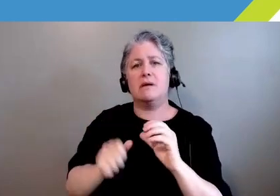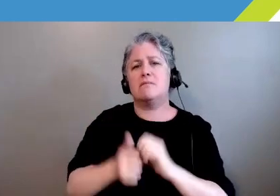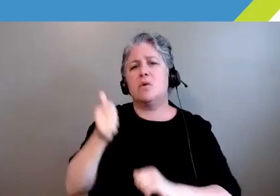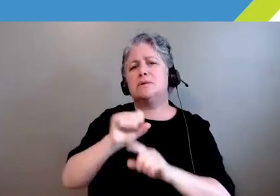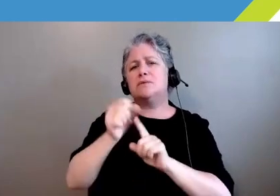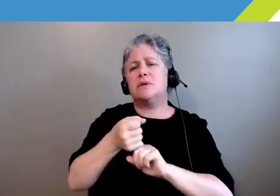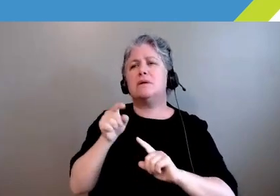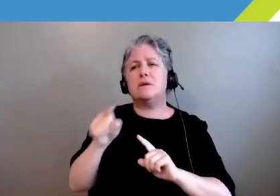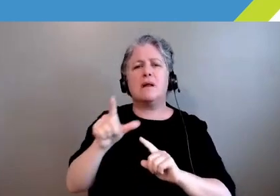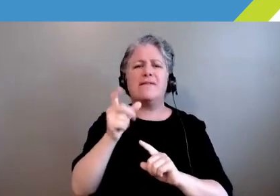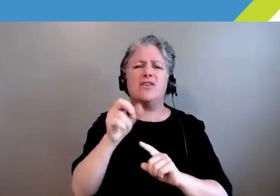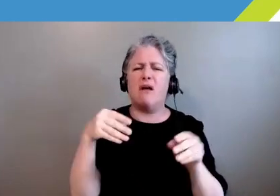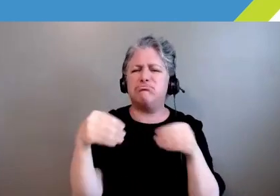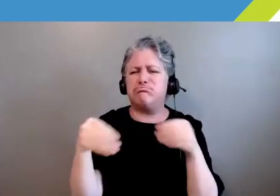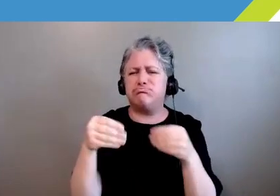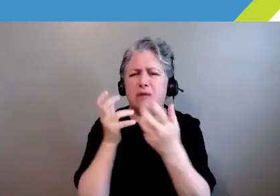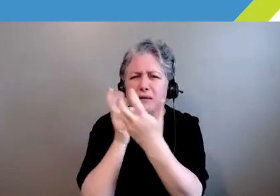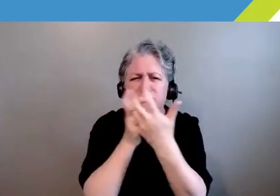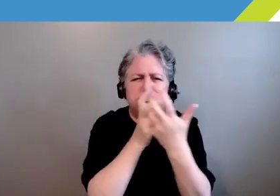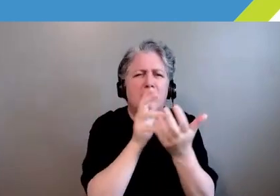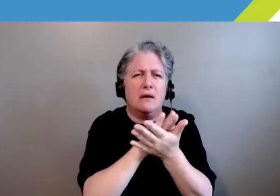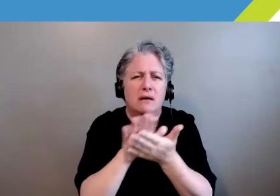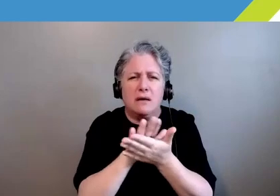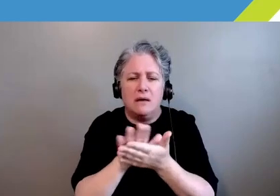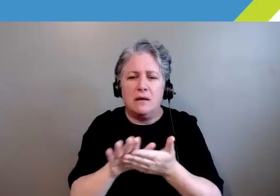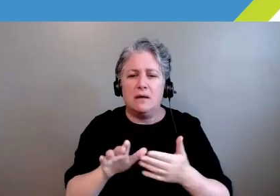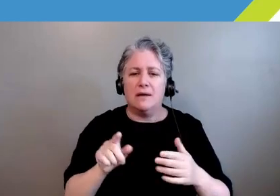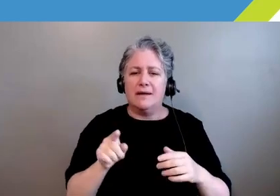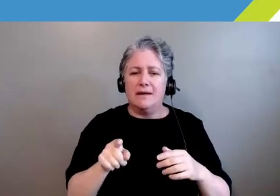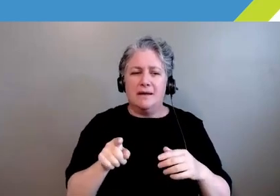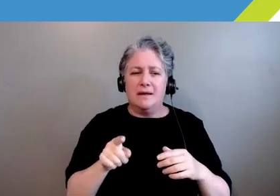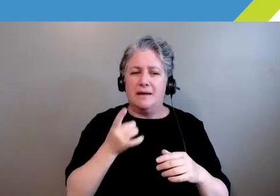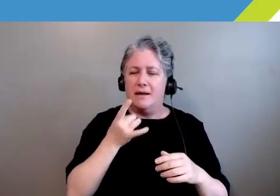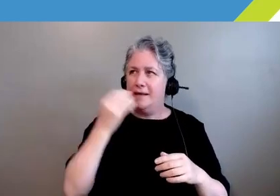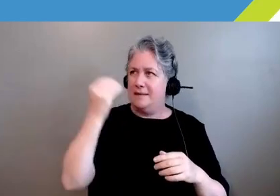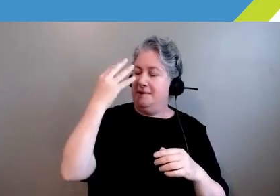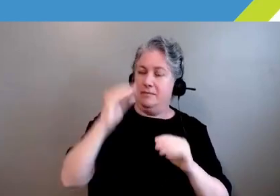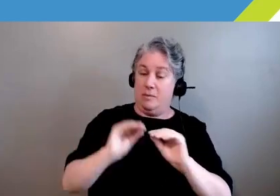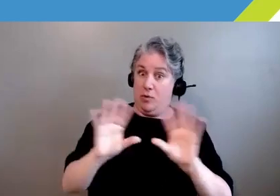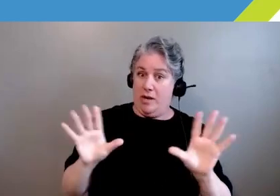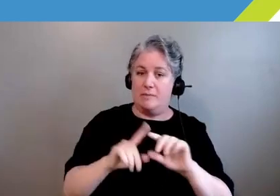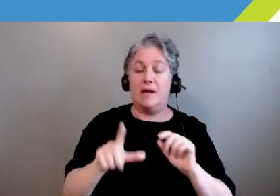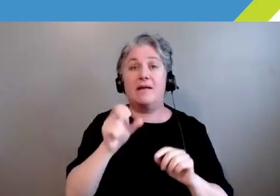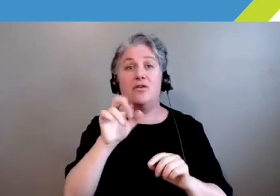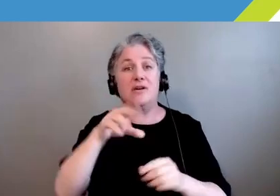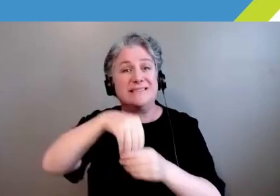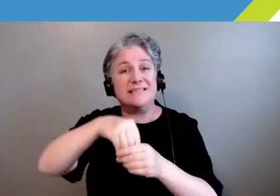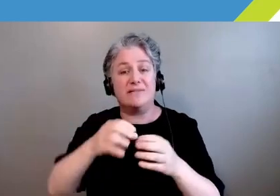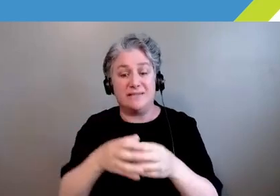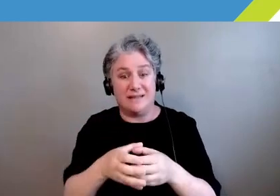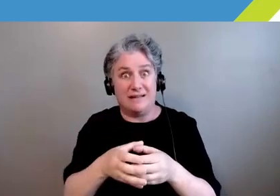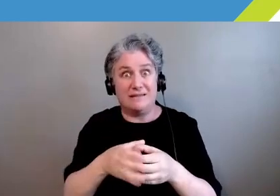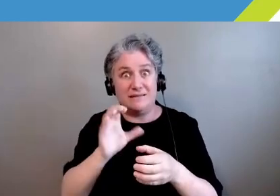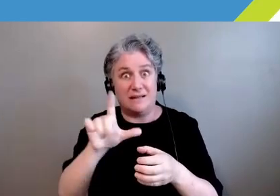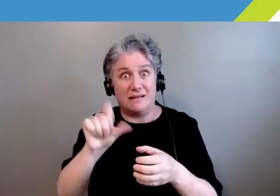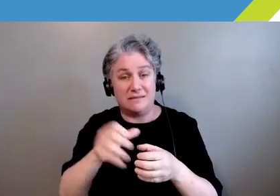liver's very forgiving. And the liver, it's a bit bright, the light, but the liver's got liver cells and it's got bile ducts,